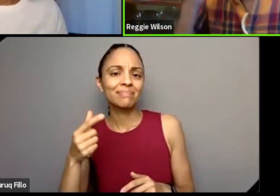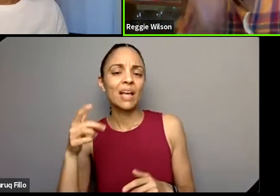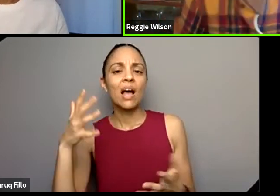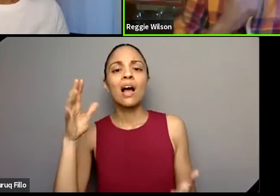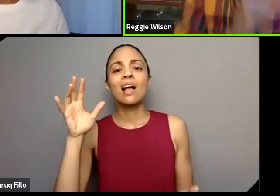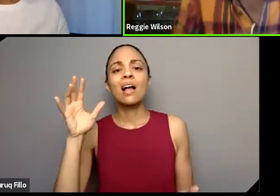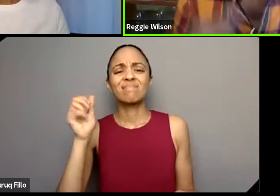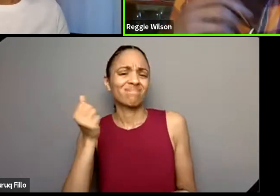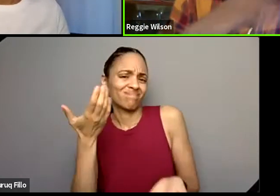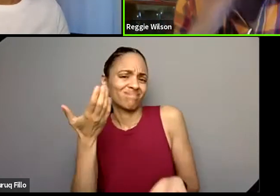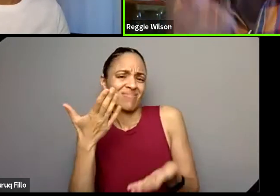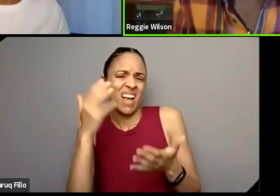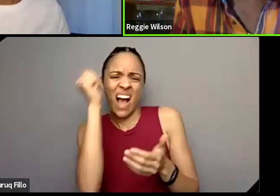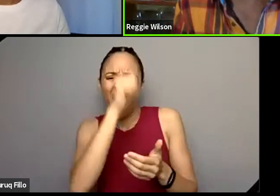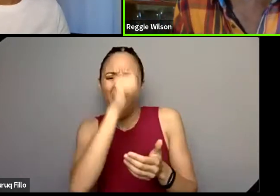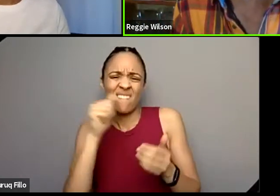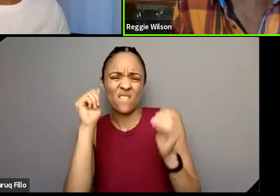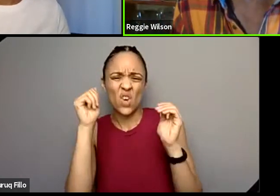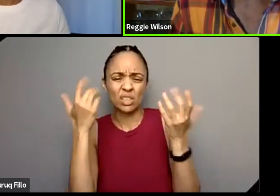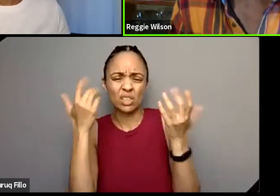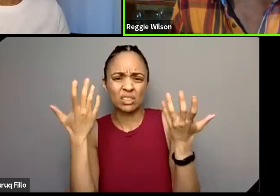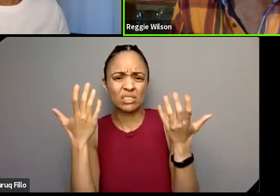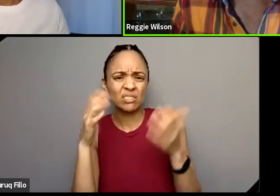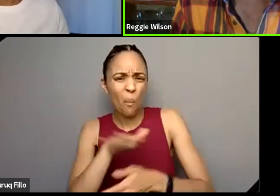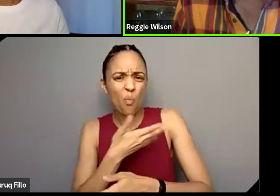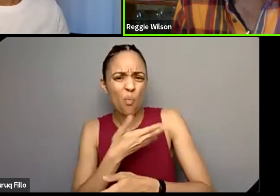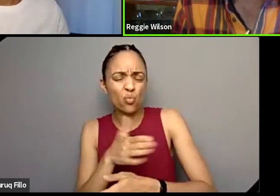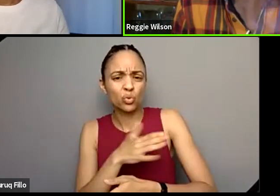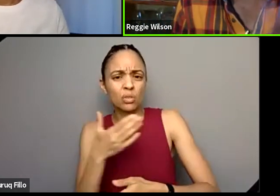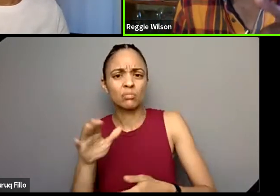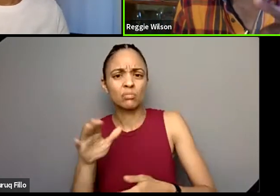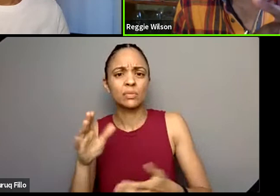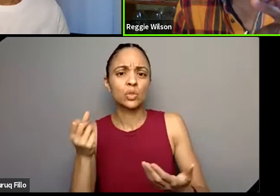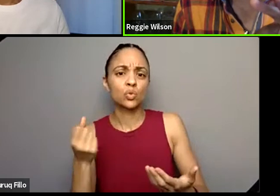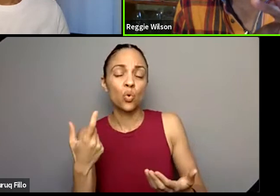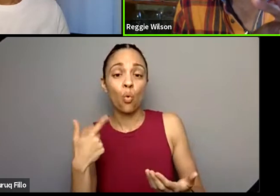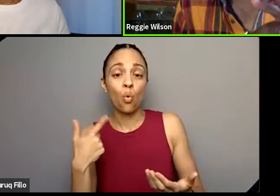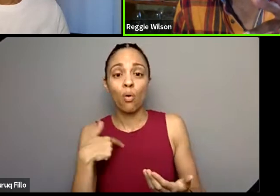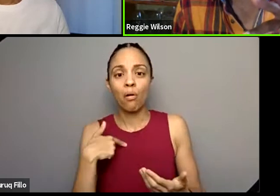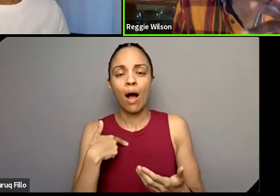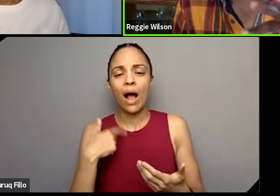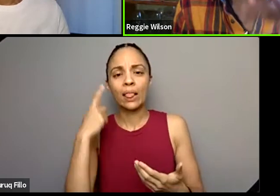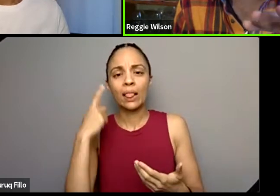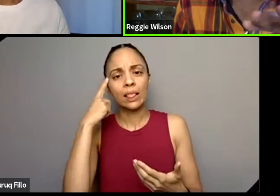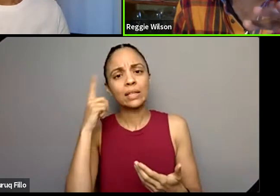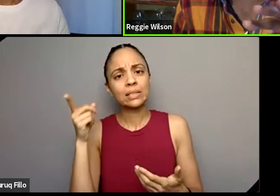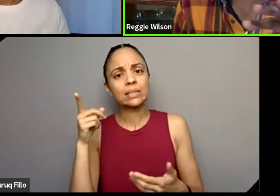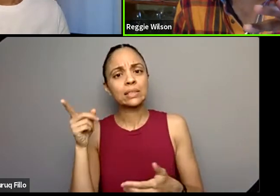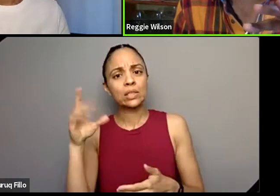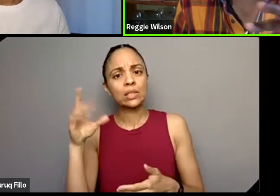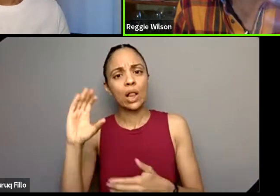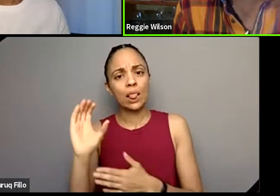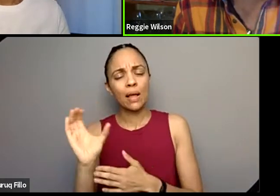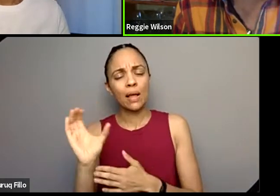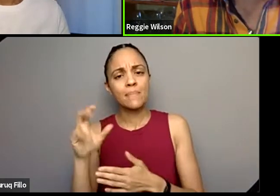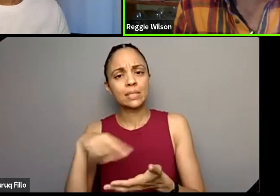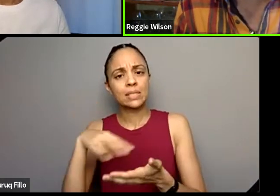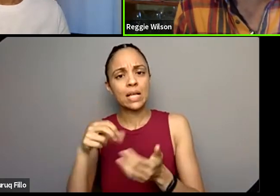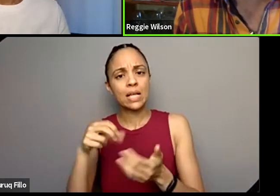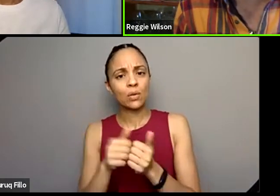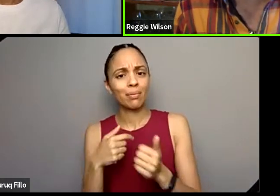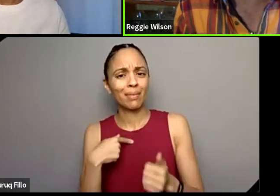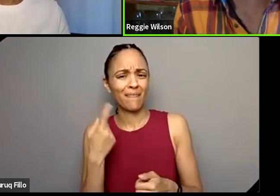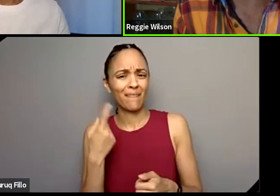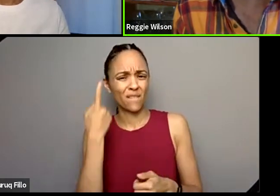other, we're running towards each other, and we kind of kept in touch. And then he danced with me. I feel like he did a project or two, and then he went off